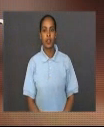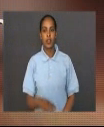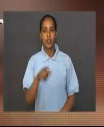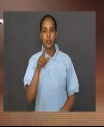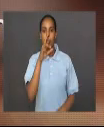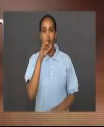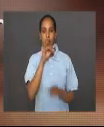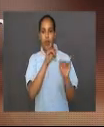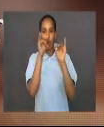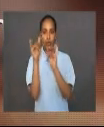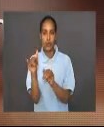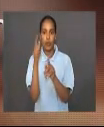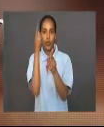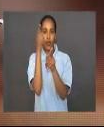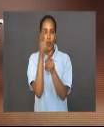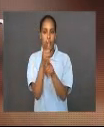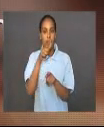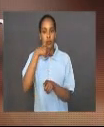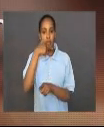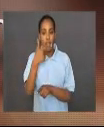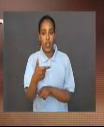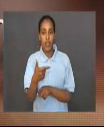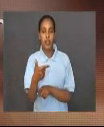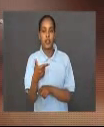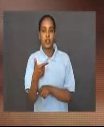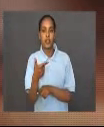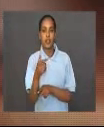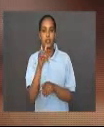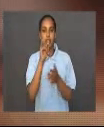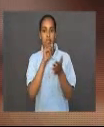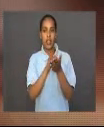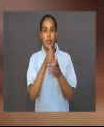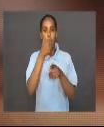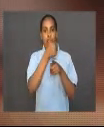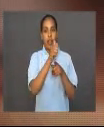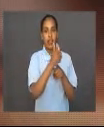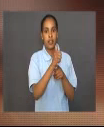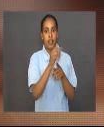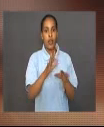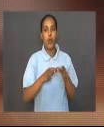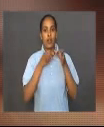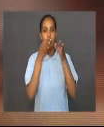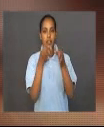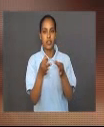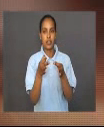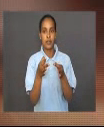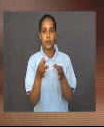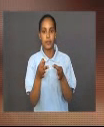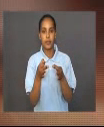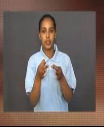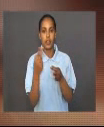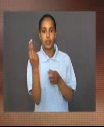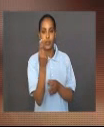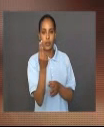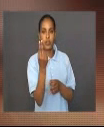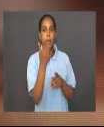You were also correct to say that metallic conductors